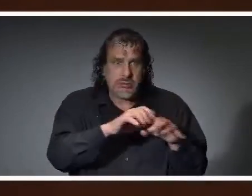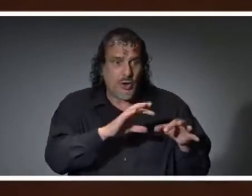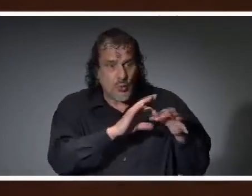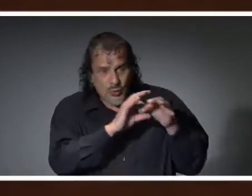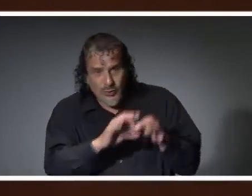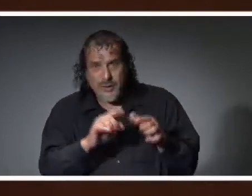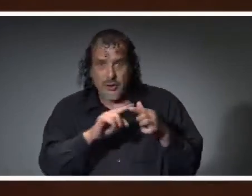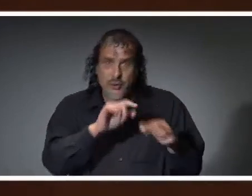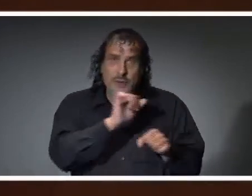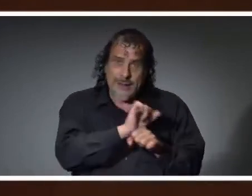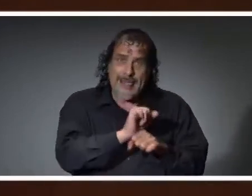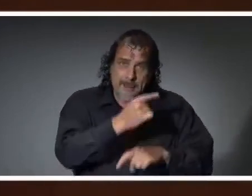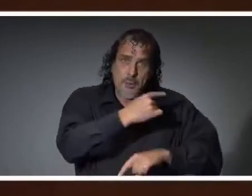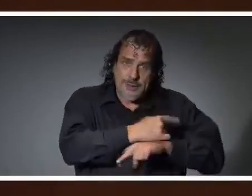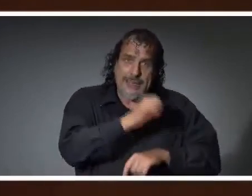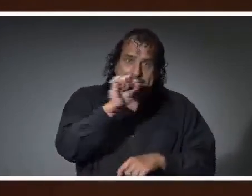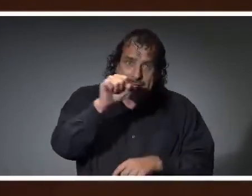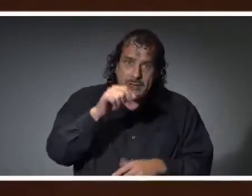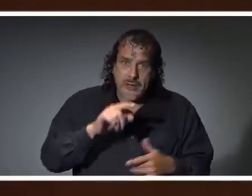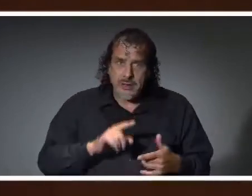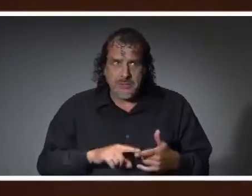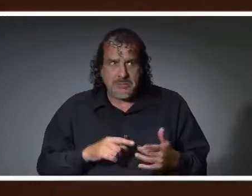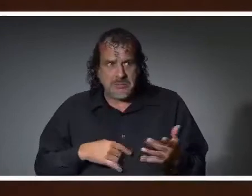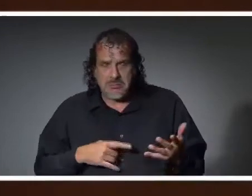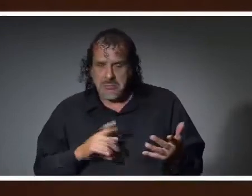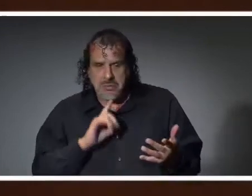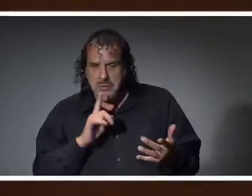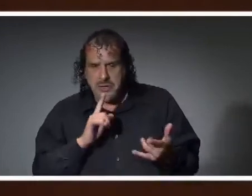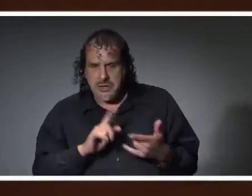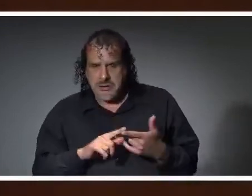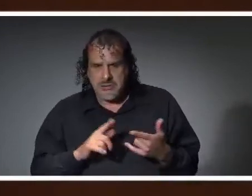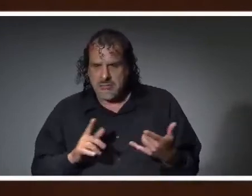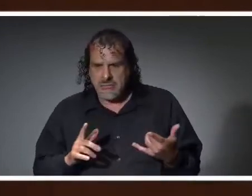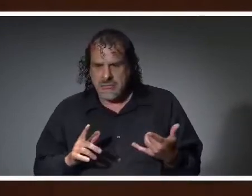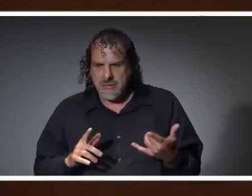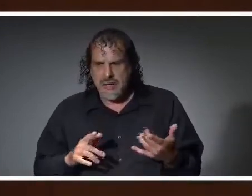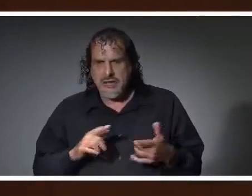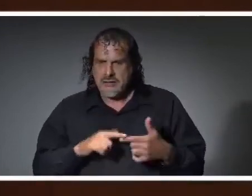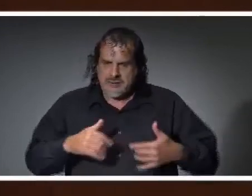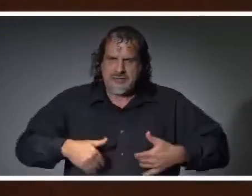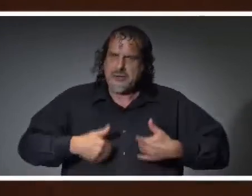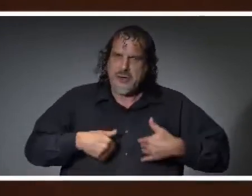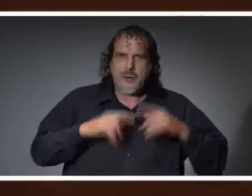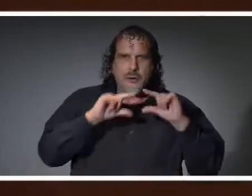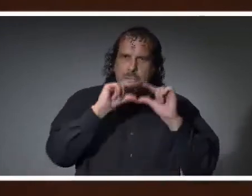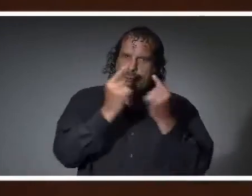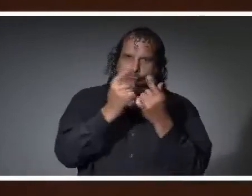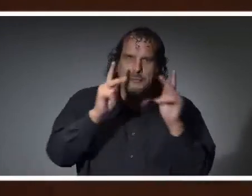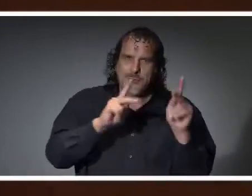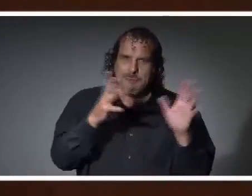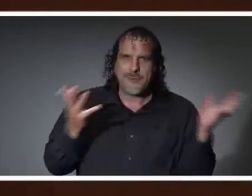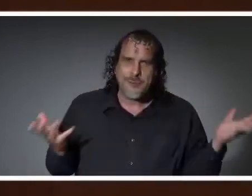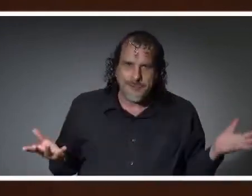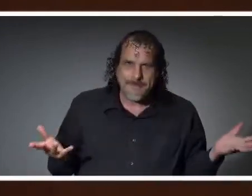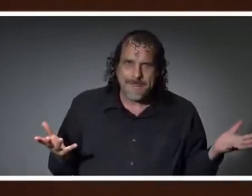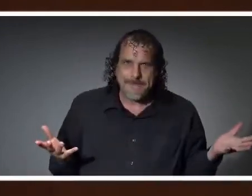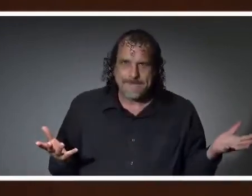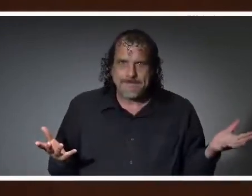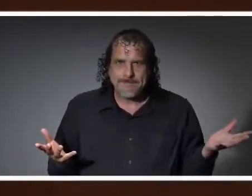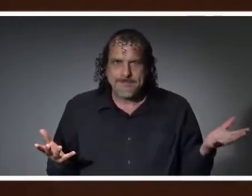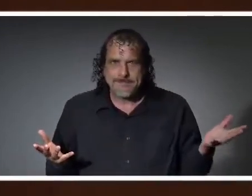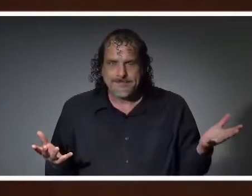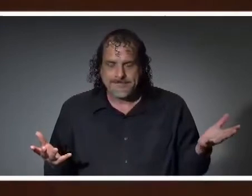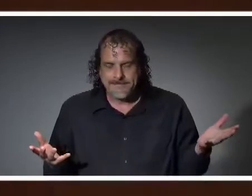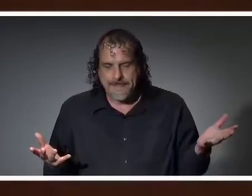So there are some signals we've seen, but they've really been around the younger age folks. So as an independent sort of